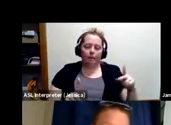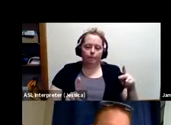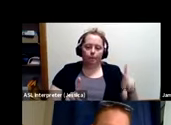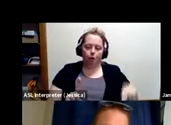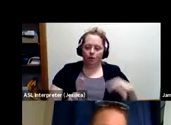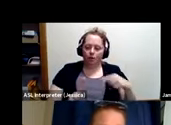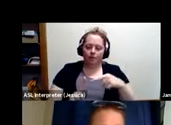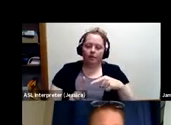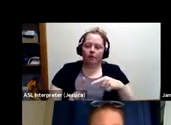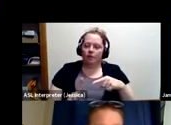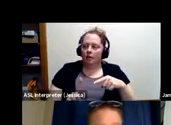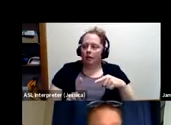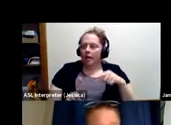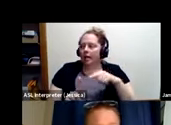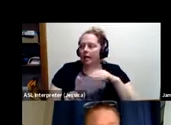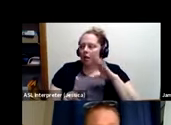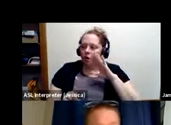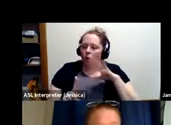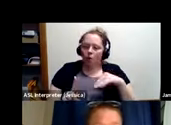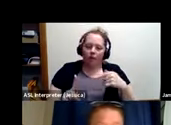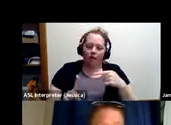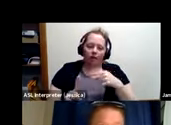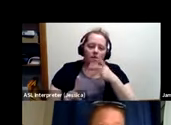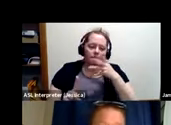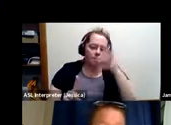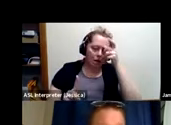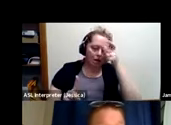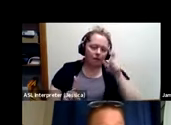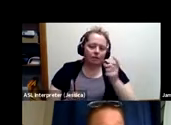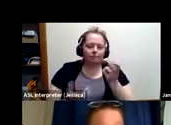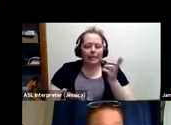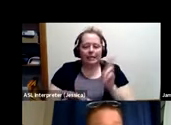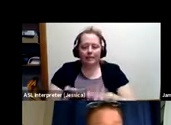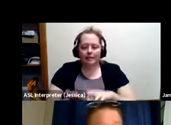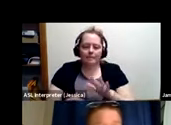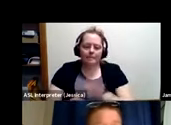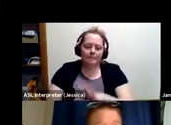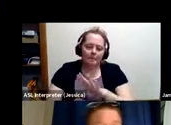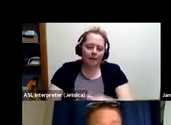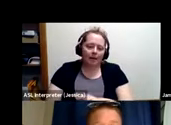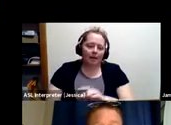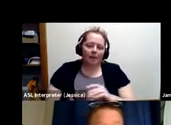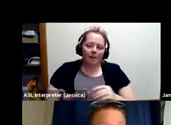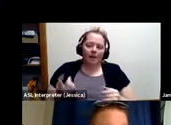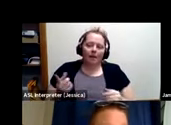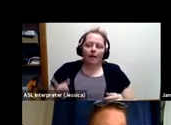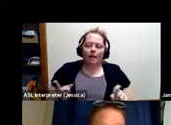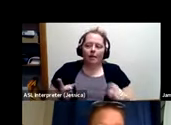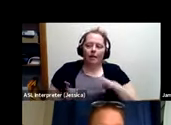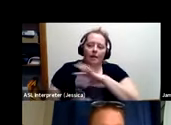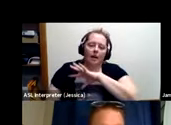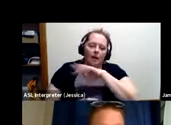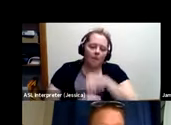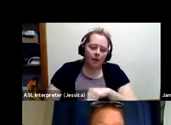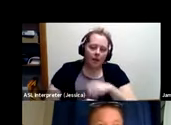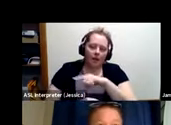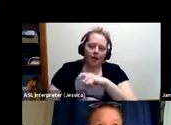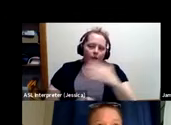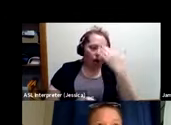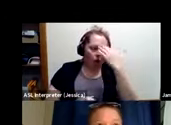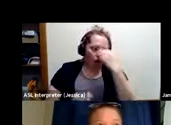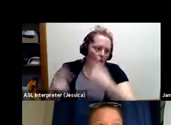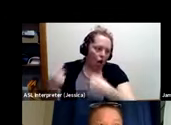parent needs to sign something, or a parent needs to be involved, or a parent needs to know where, you know, where they are at all times and all of those